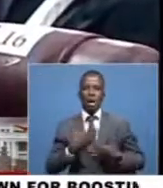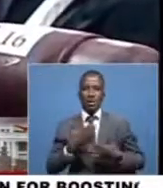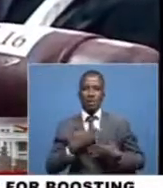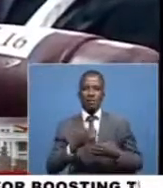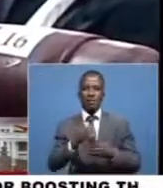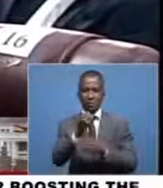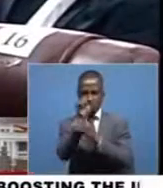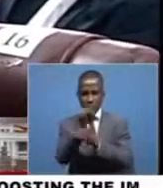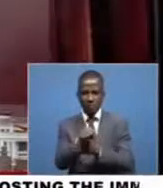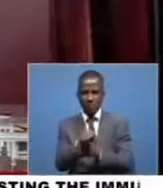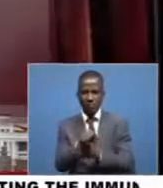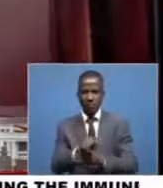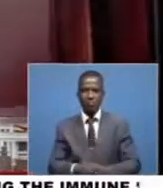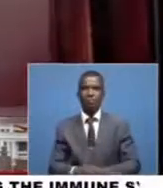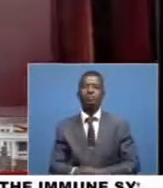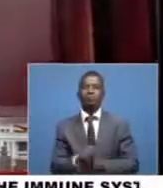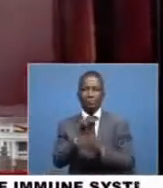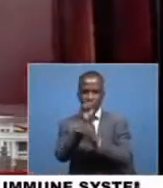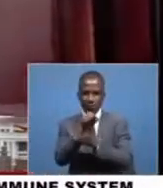And also we are most grateful.